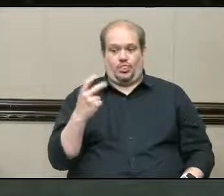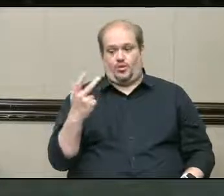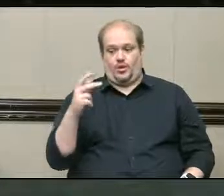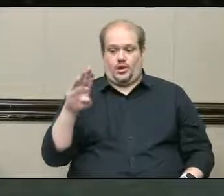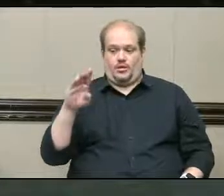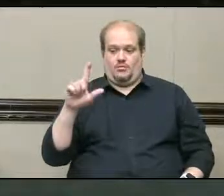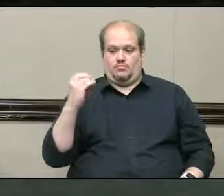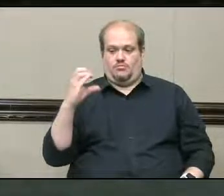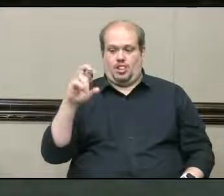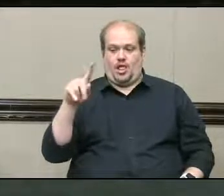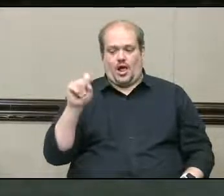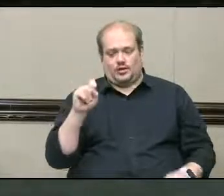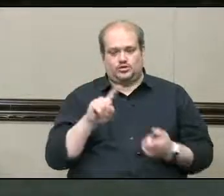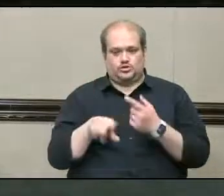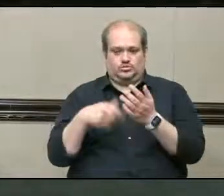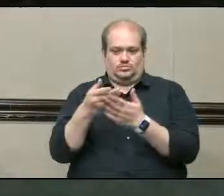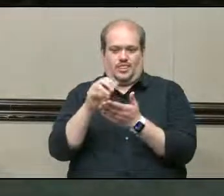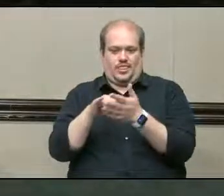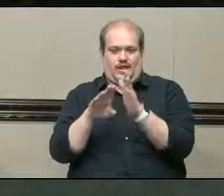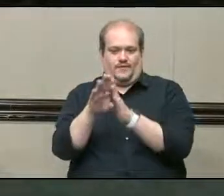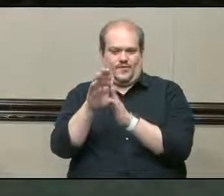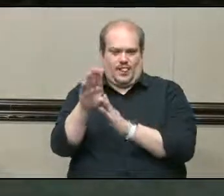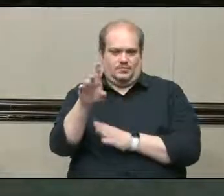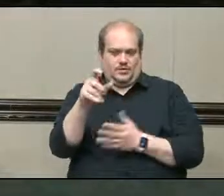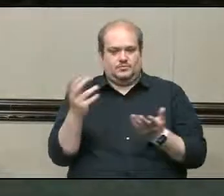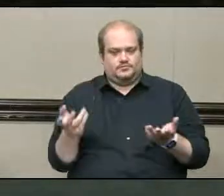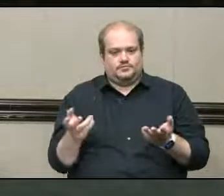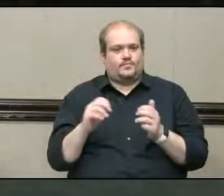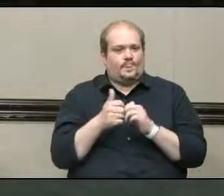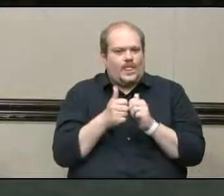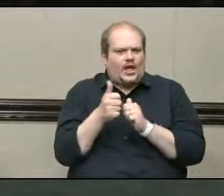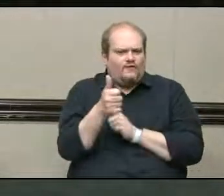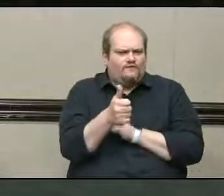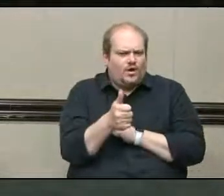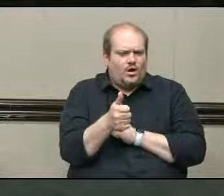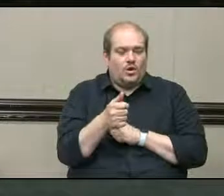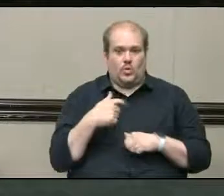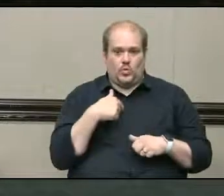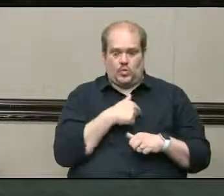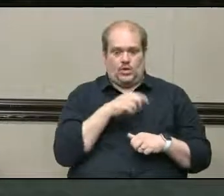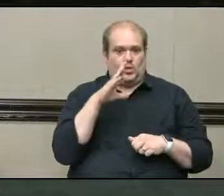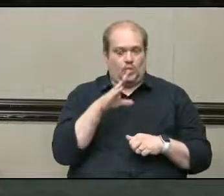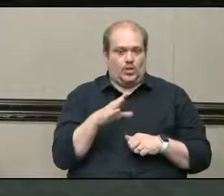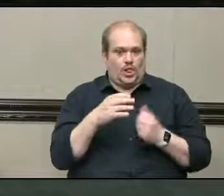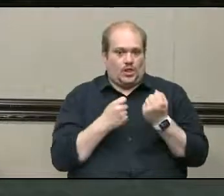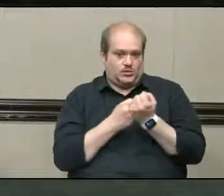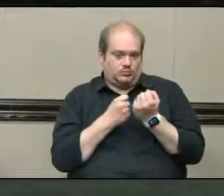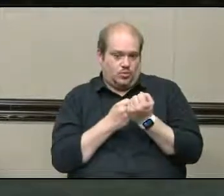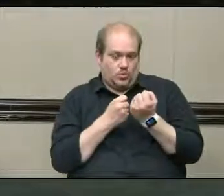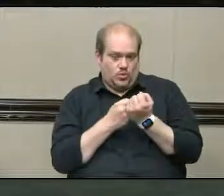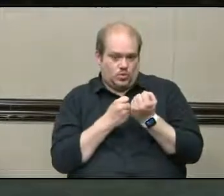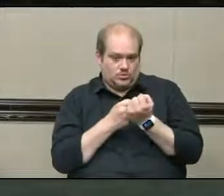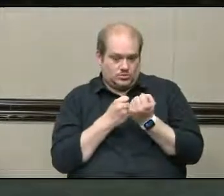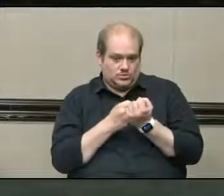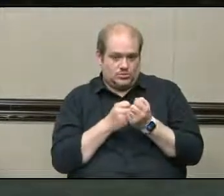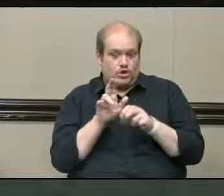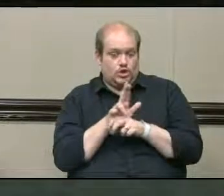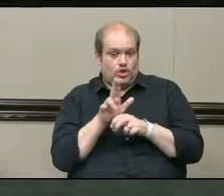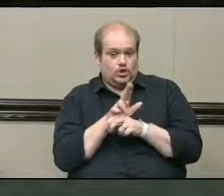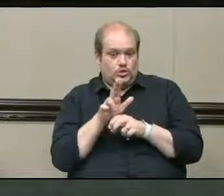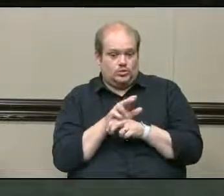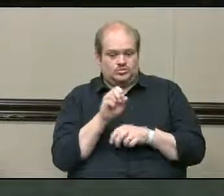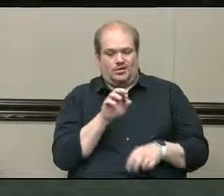blocks, to get to that development? And how far are we going to support the use